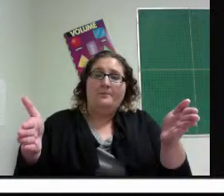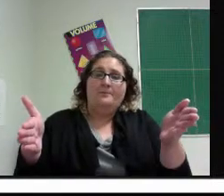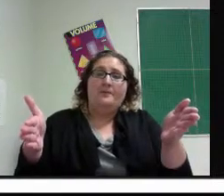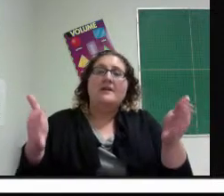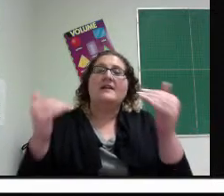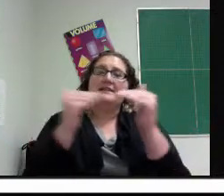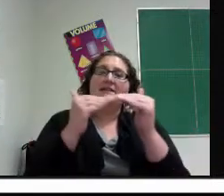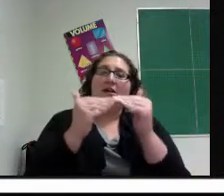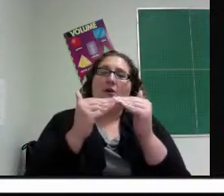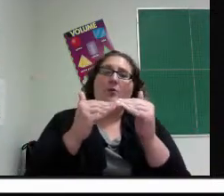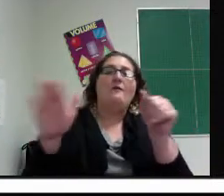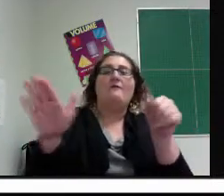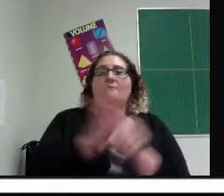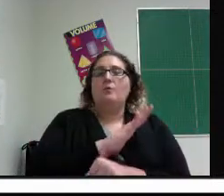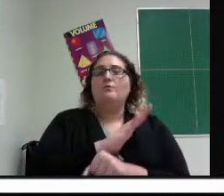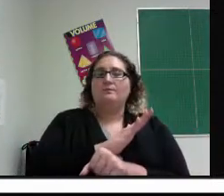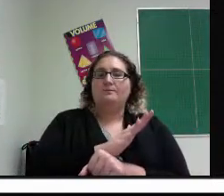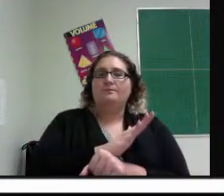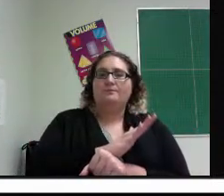is equal to the whole.